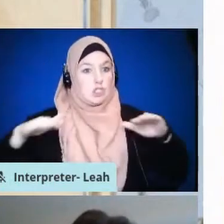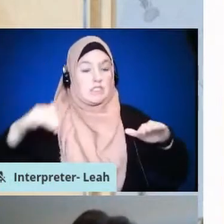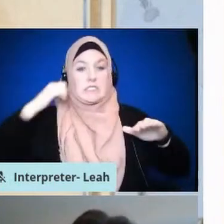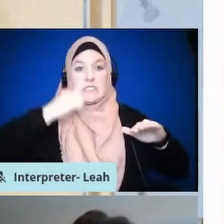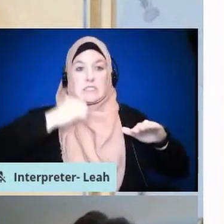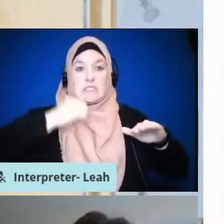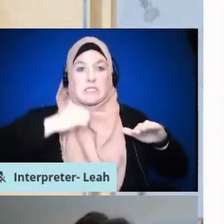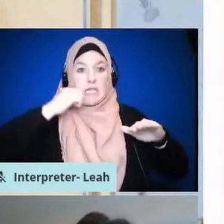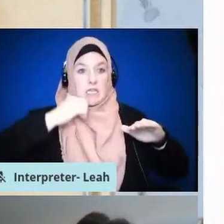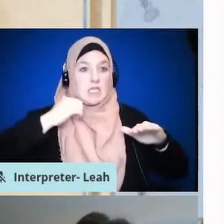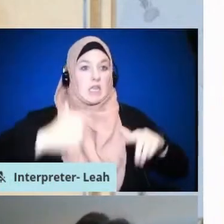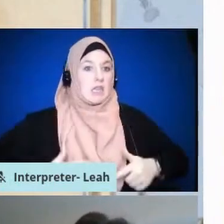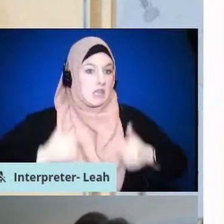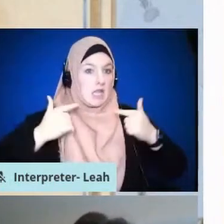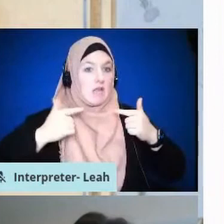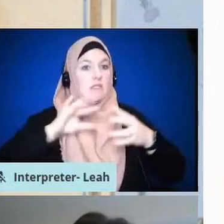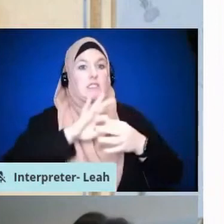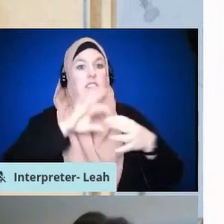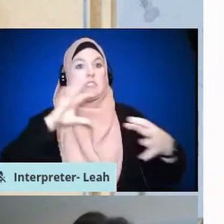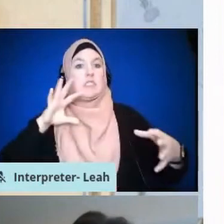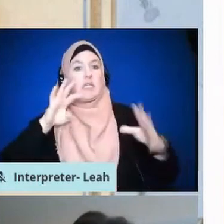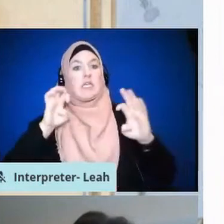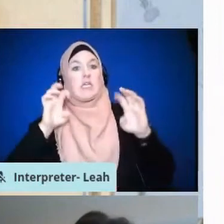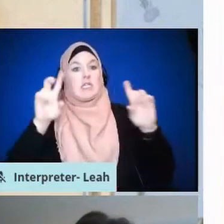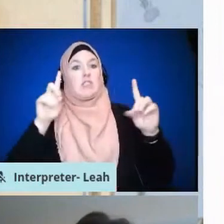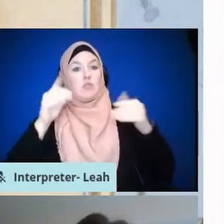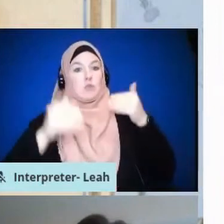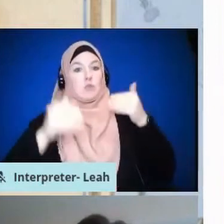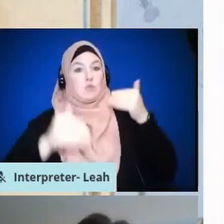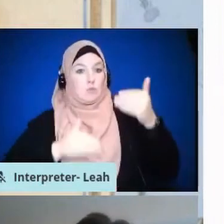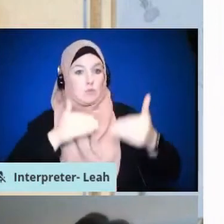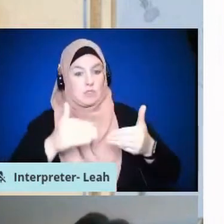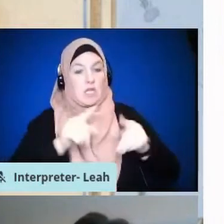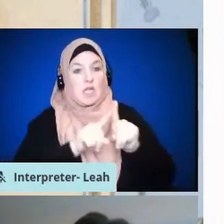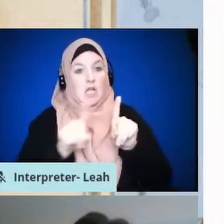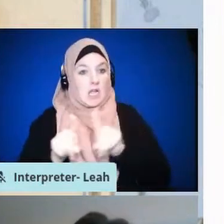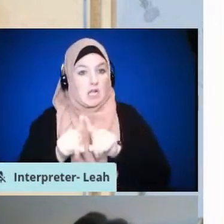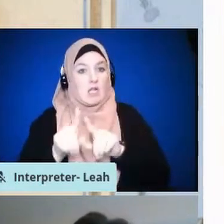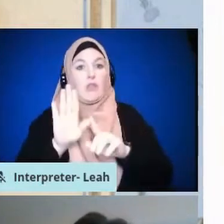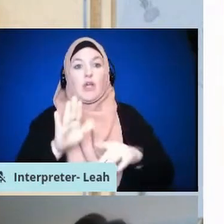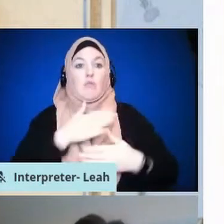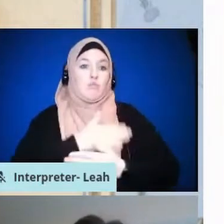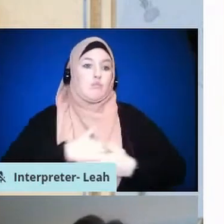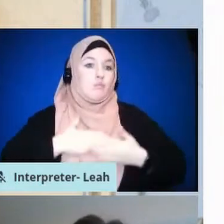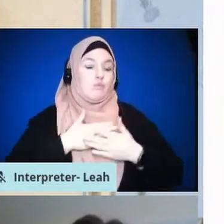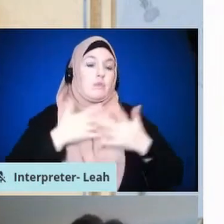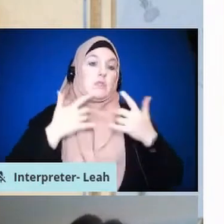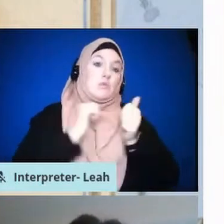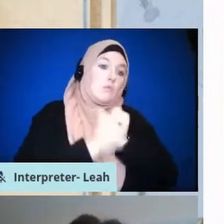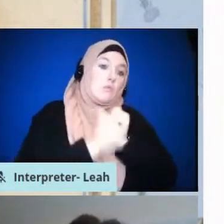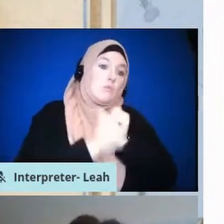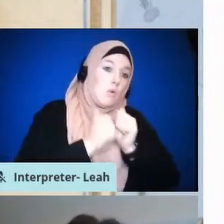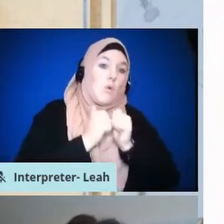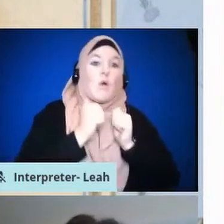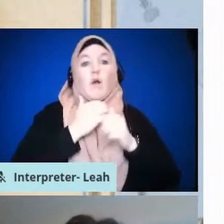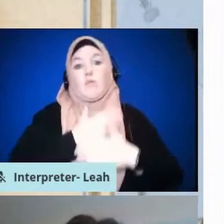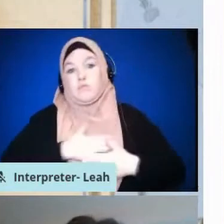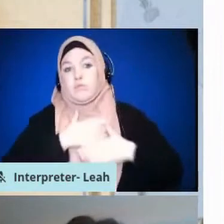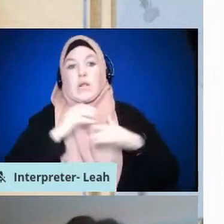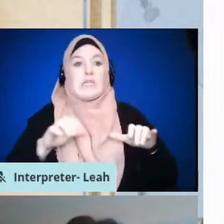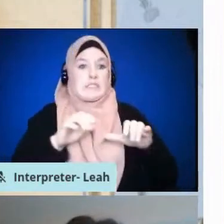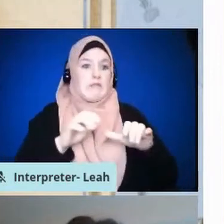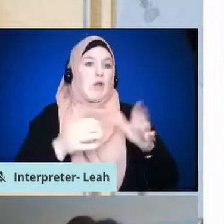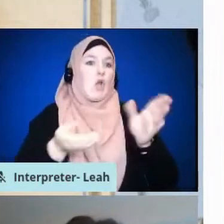daily routines, disconnecting educational process and recreational activities, which means for